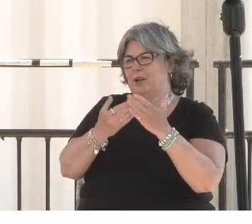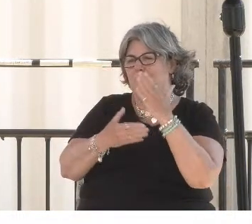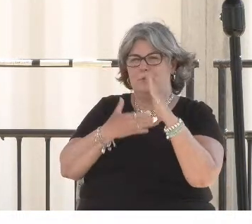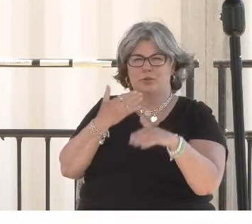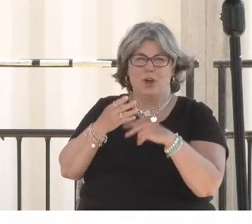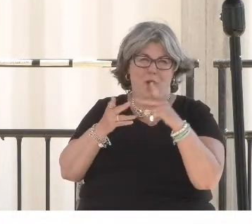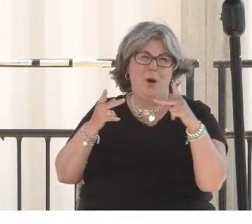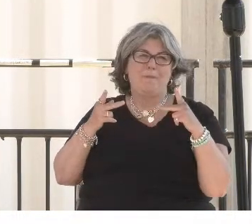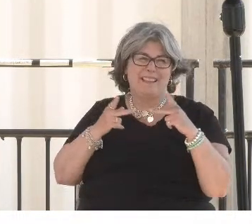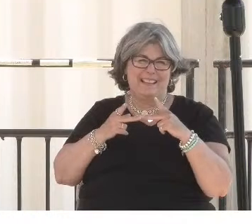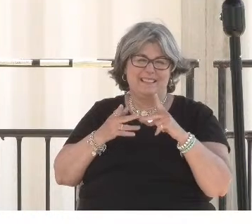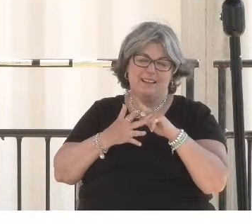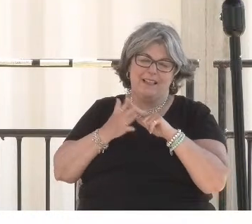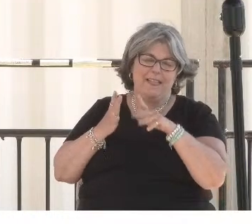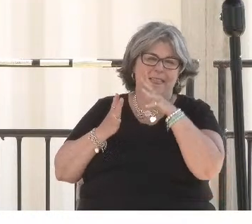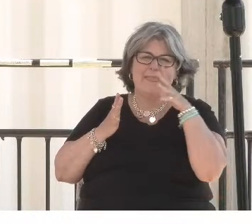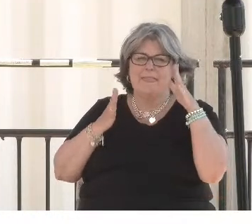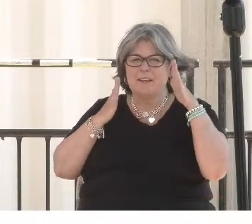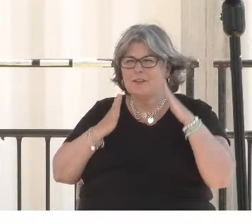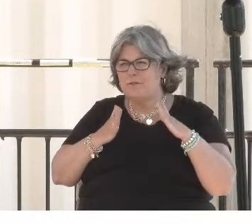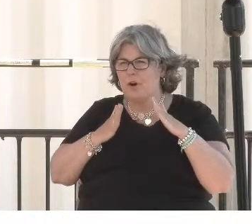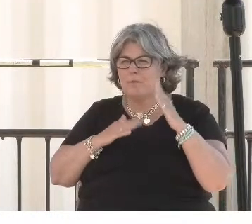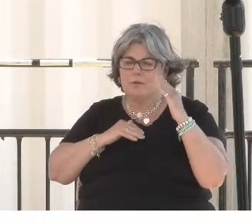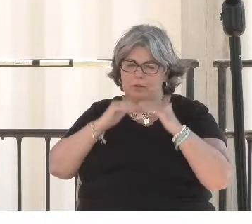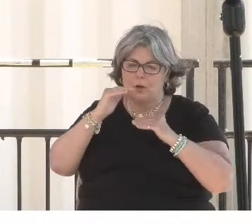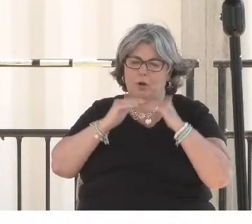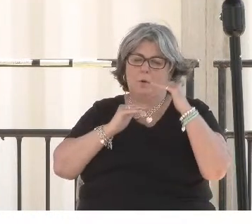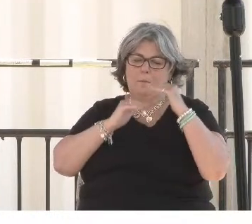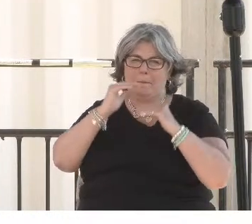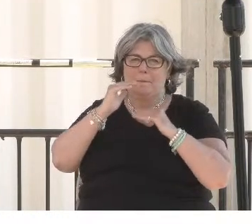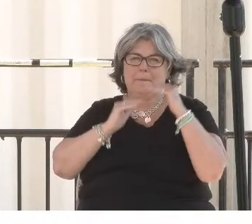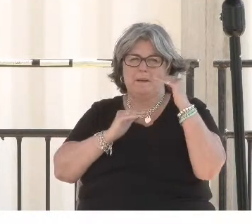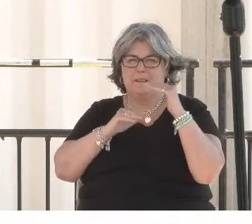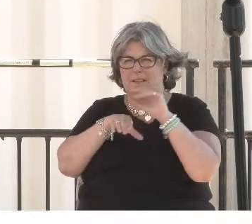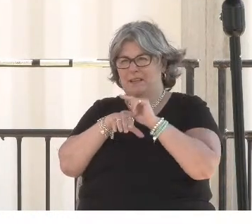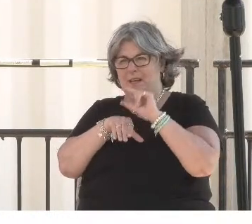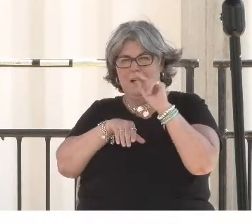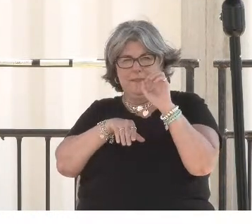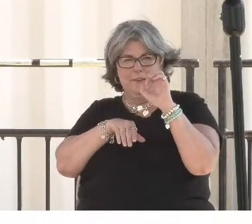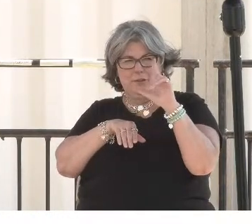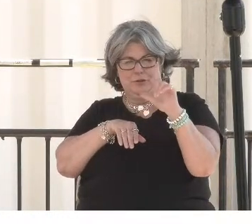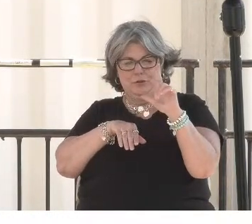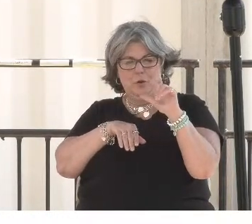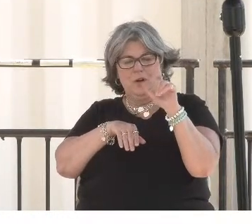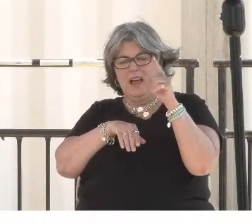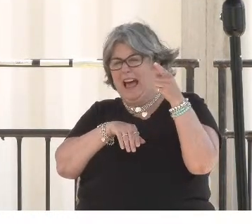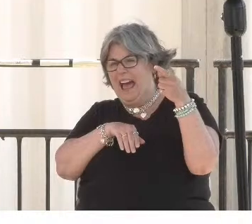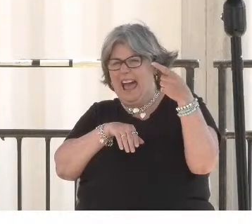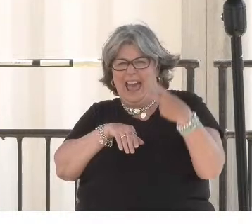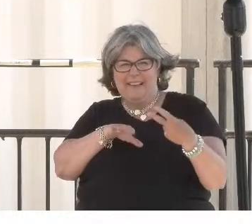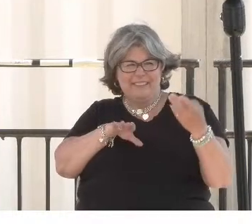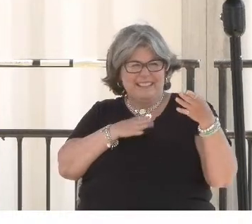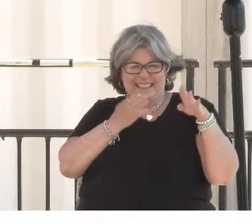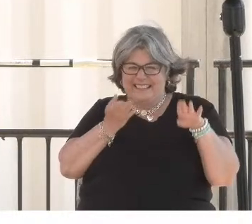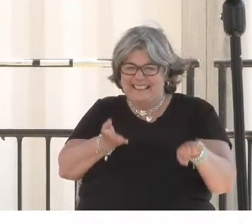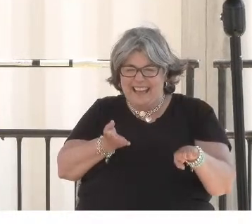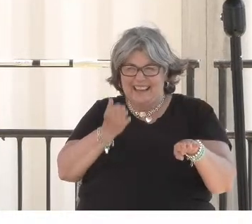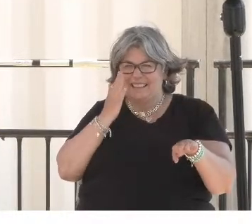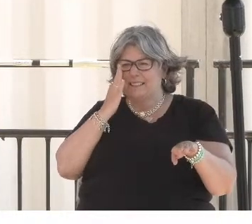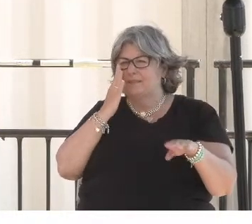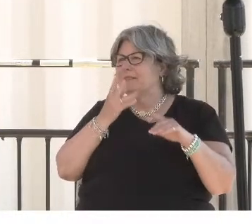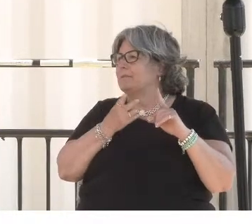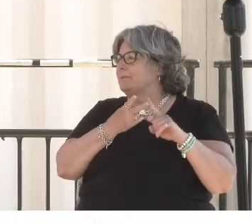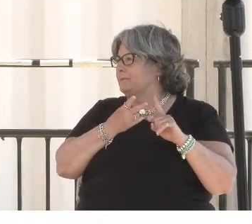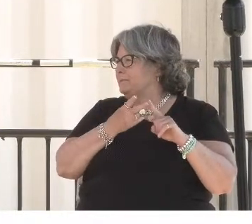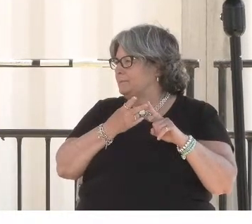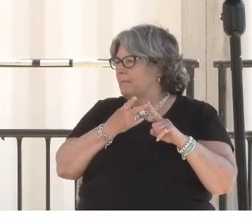place. These farmers are building soil. The actual soil itself, half of it is dead microbes. And